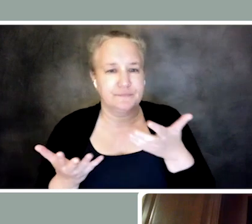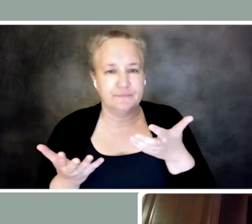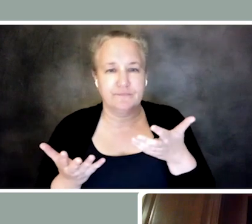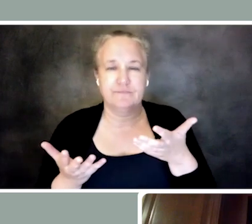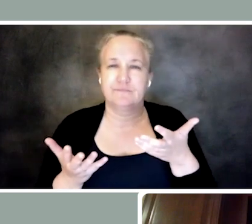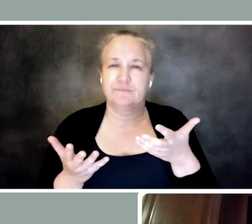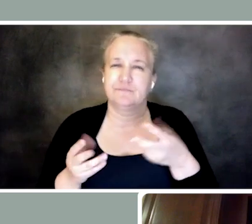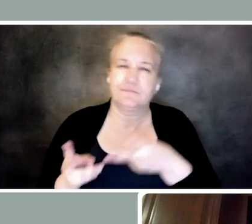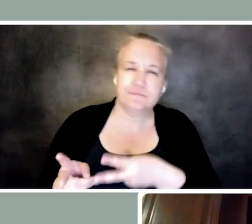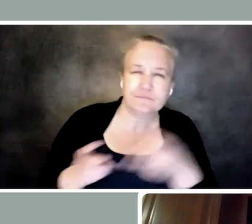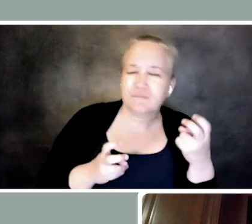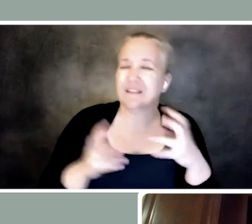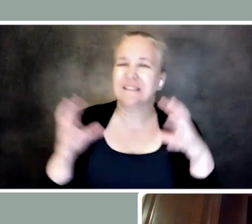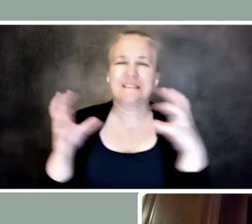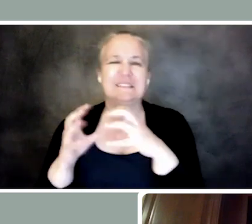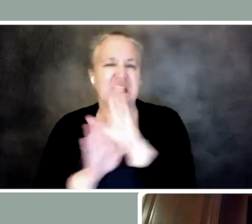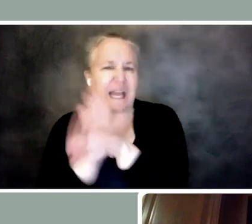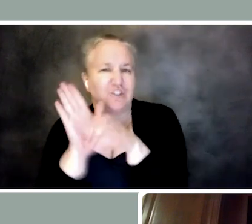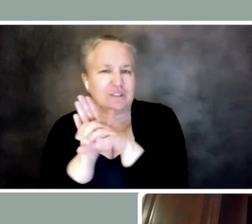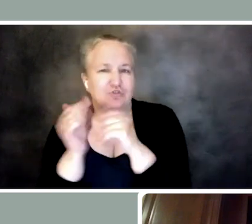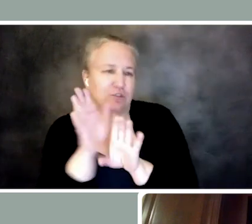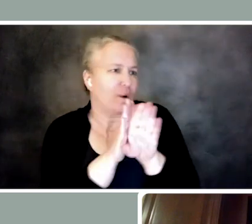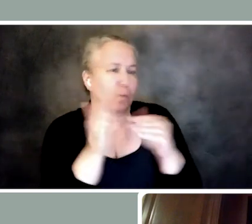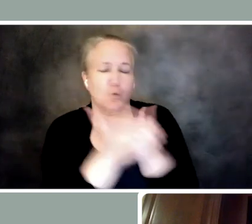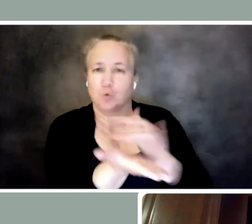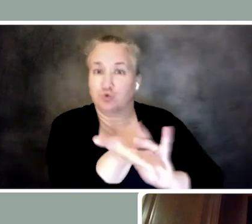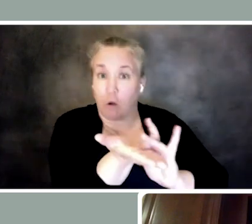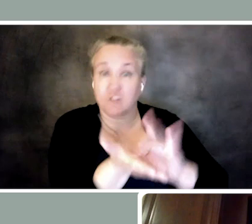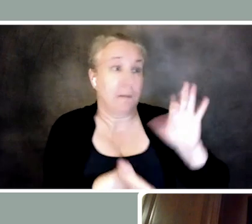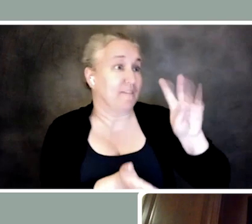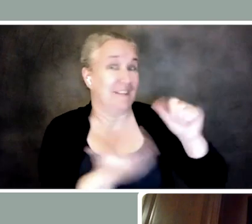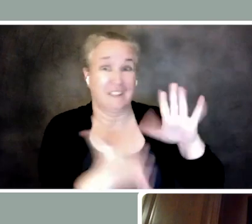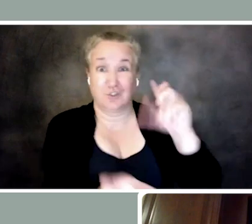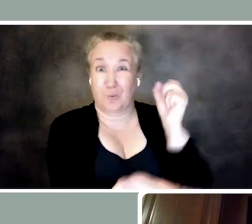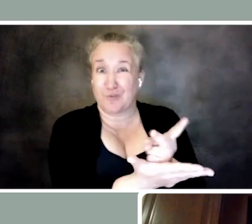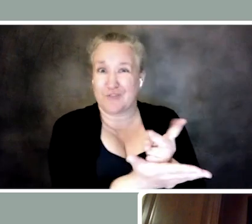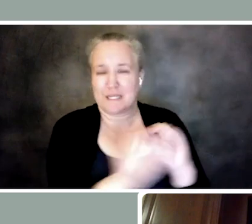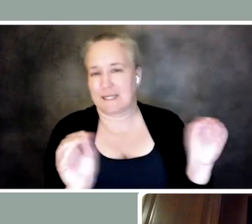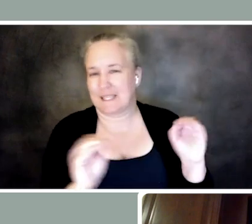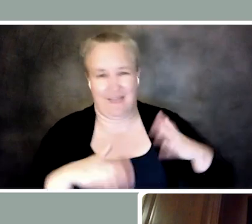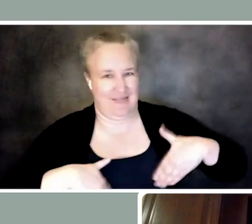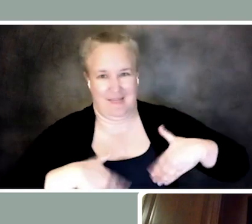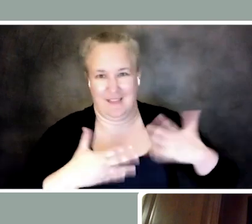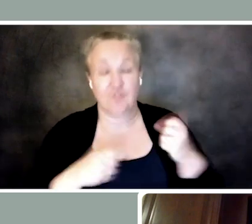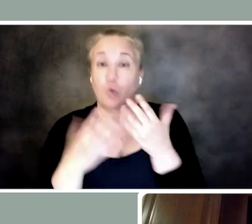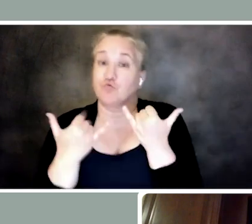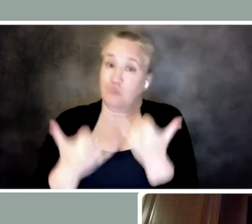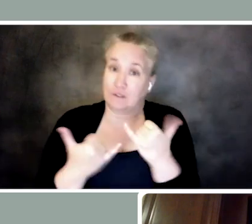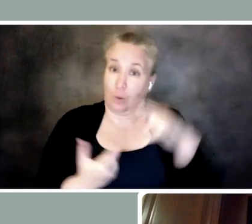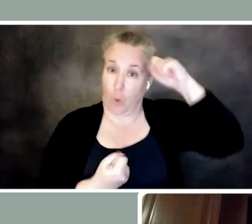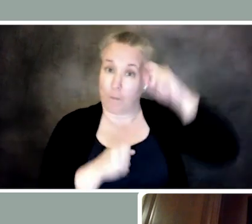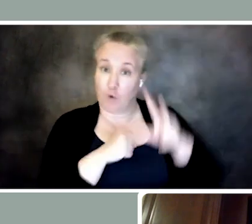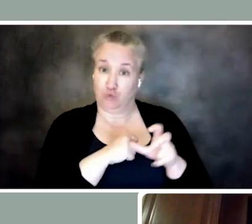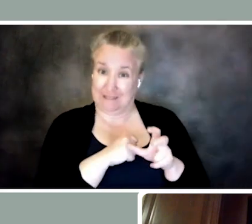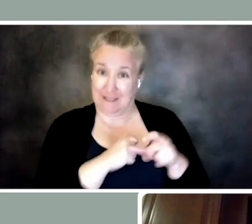of these cells to come up with new drugs, but nothing that is FDA approved right now. So as things stand right now, your hormone receptor status